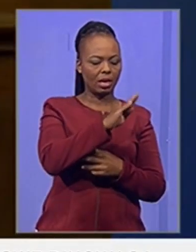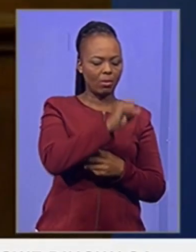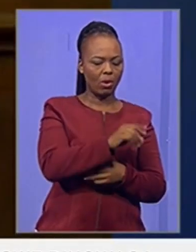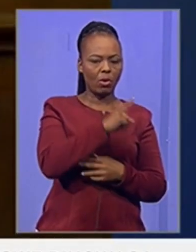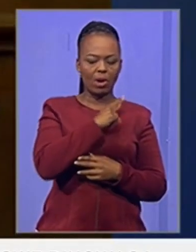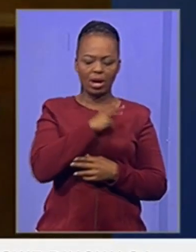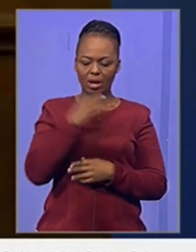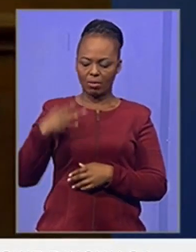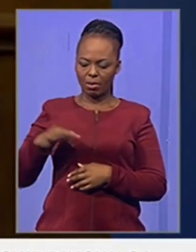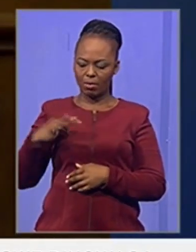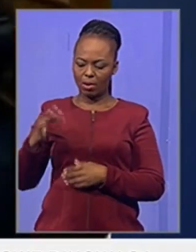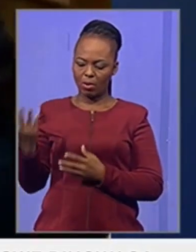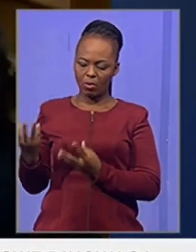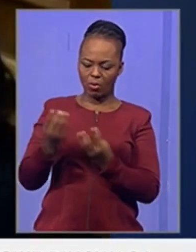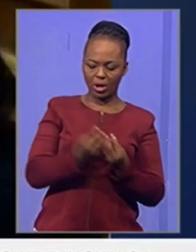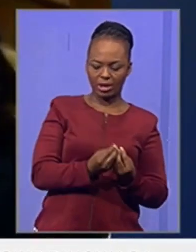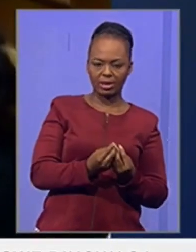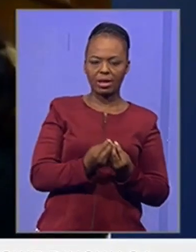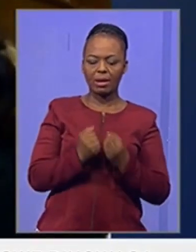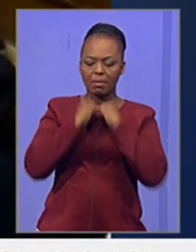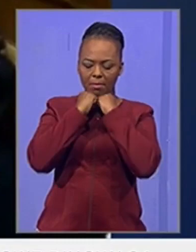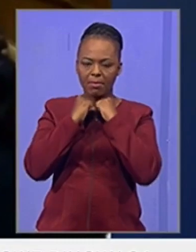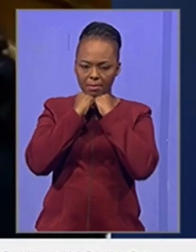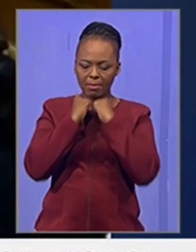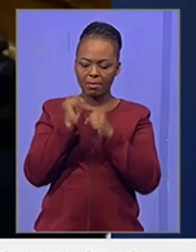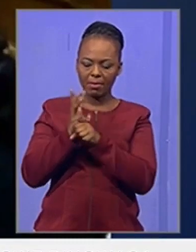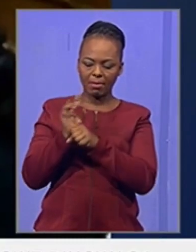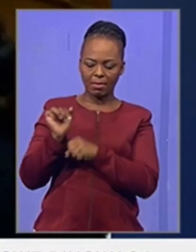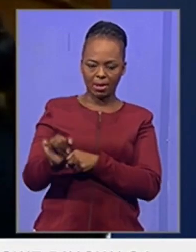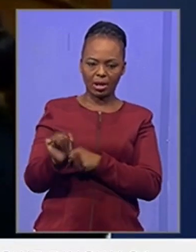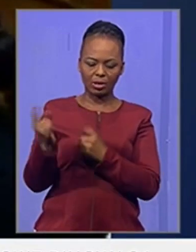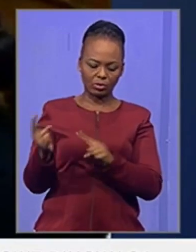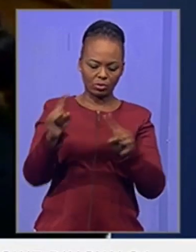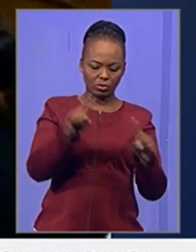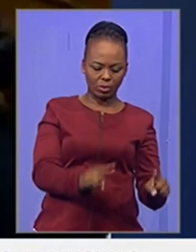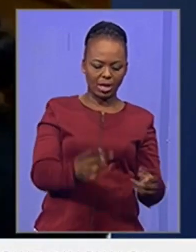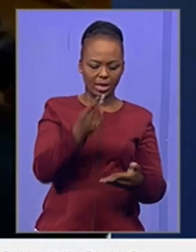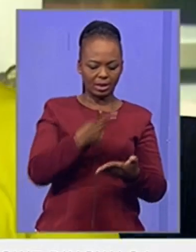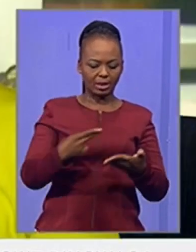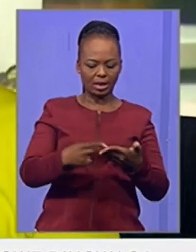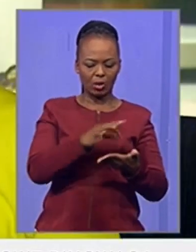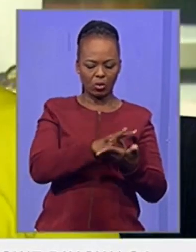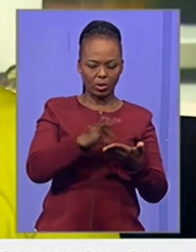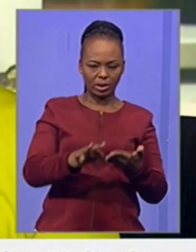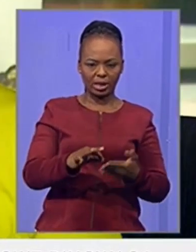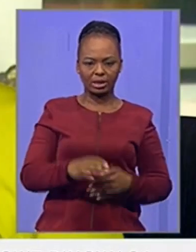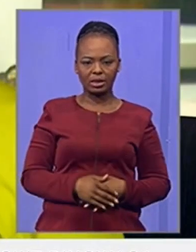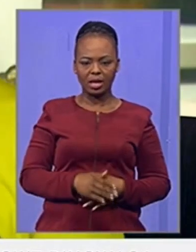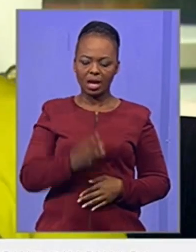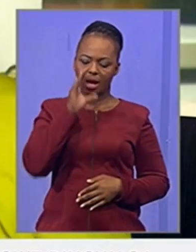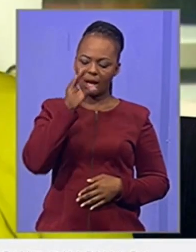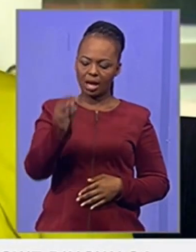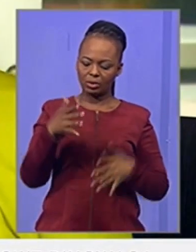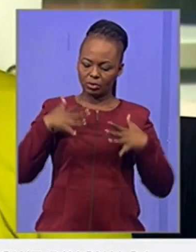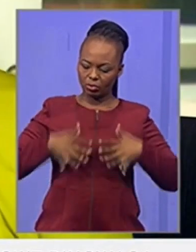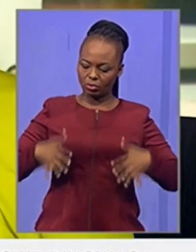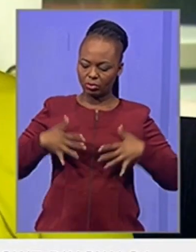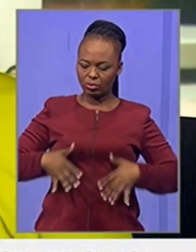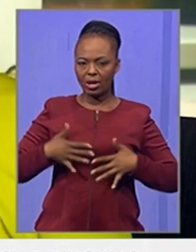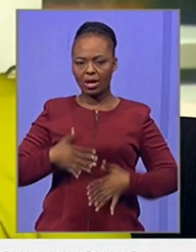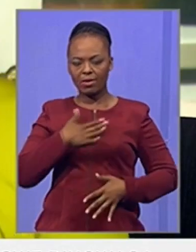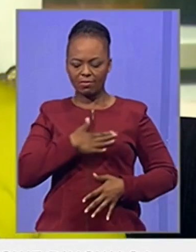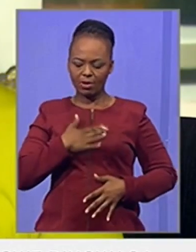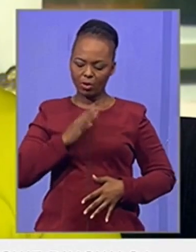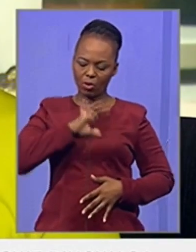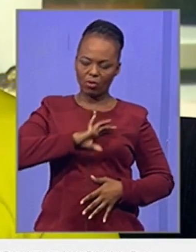le goroga le mme motswadi wa lona go saena kontraka. He asked her to take off her clothes. She took a bath, just to make her feel